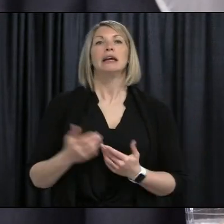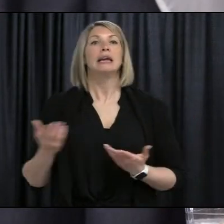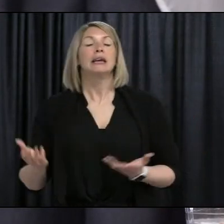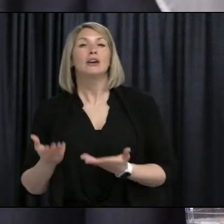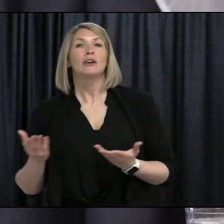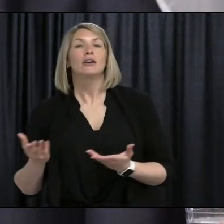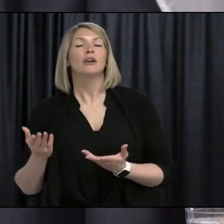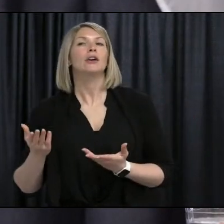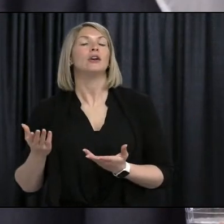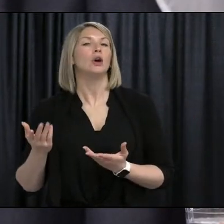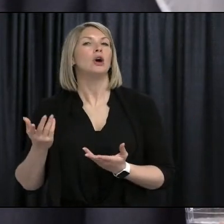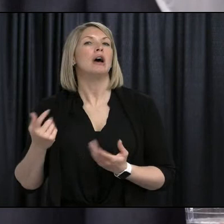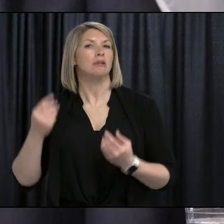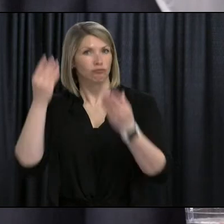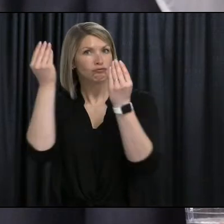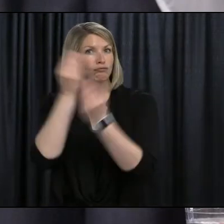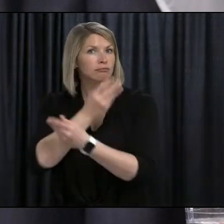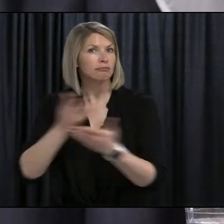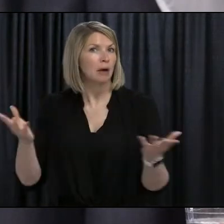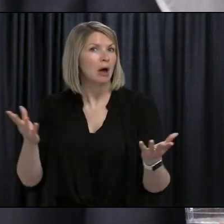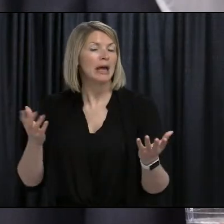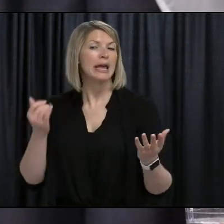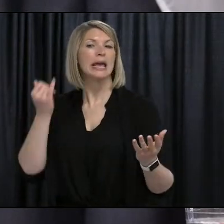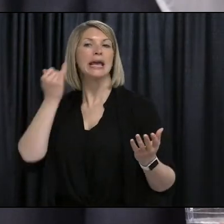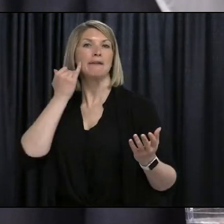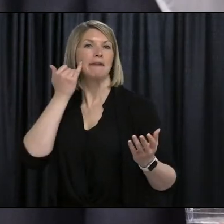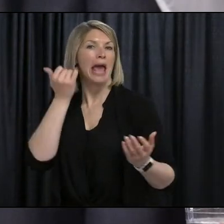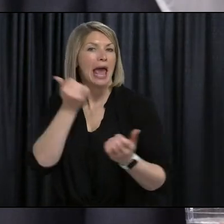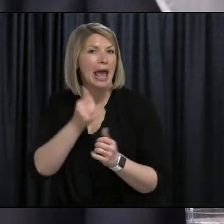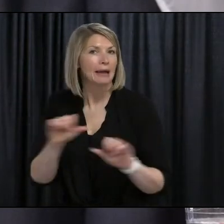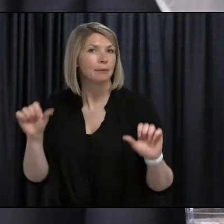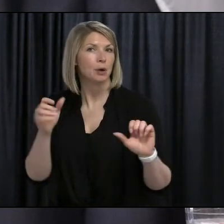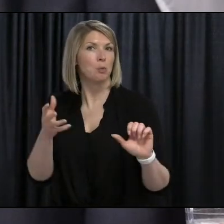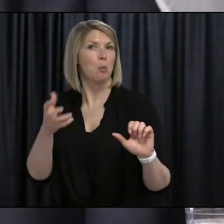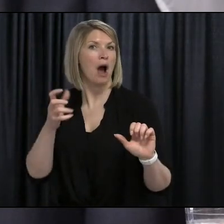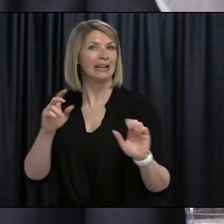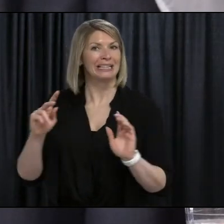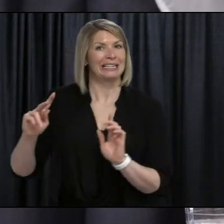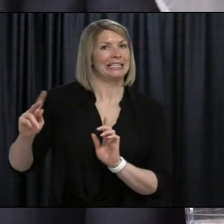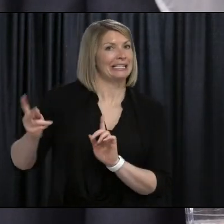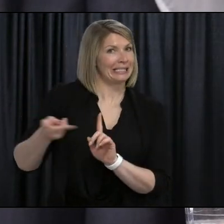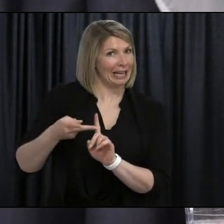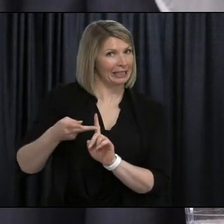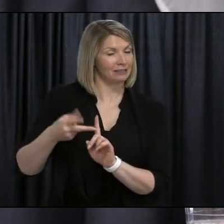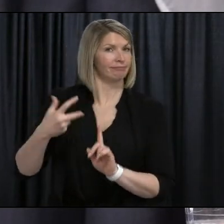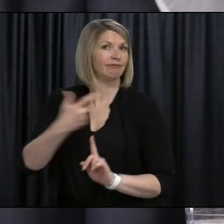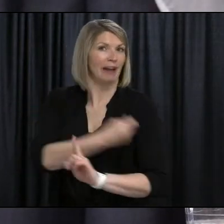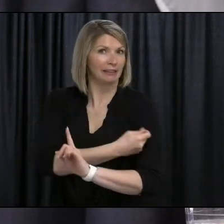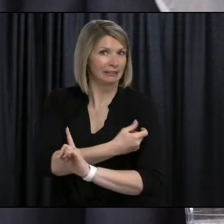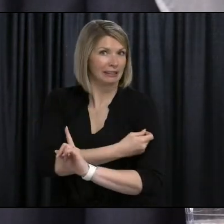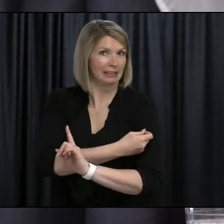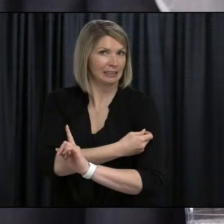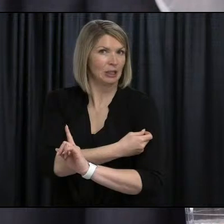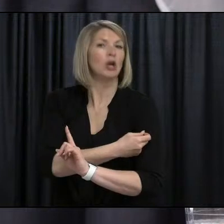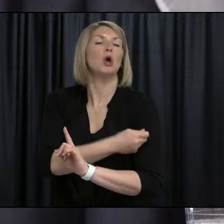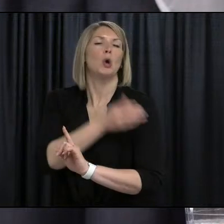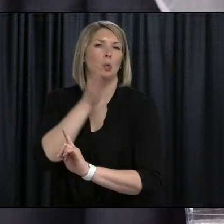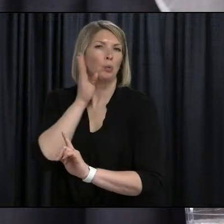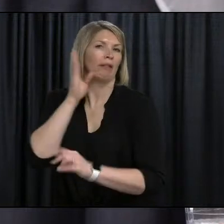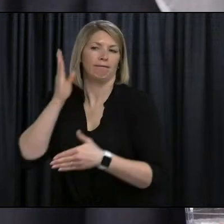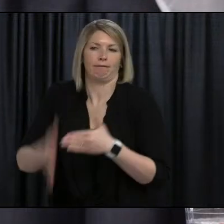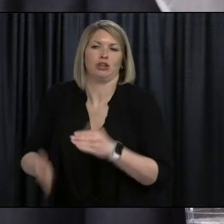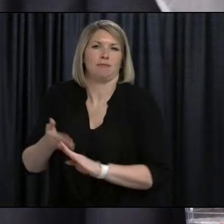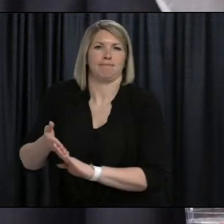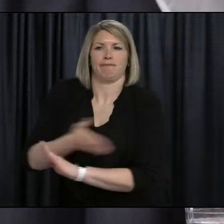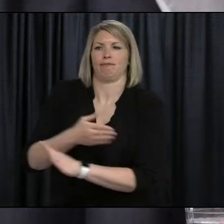anticipate having everybody who is eligible who wishes to have a second dose by September. Discussions